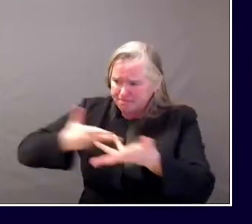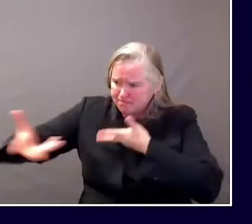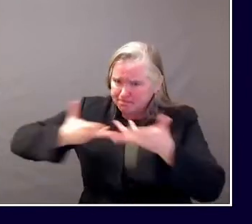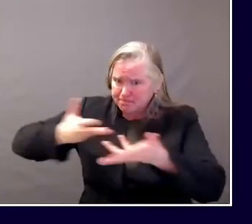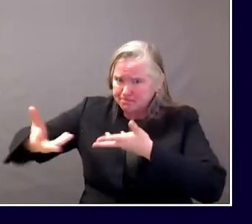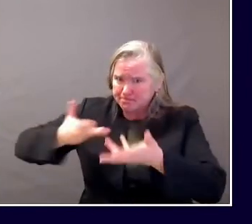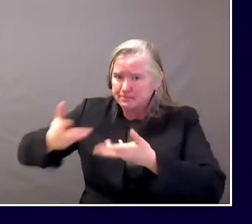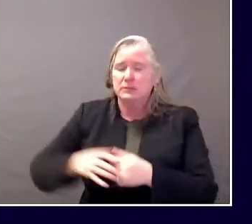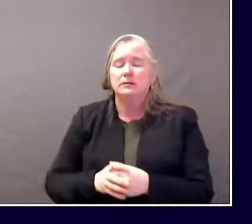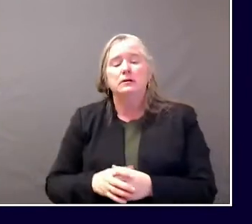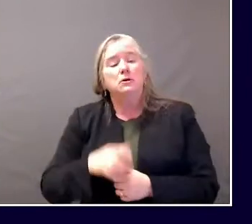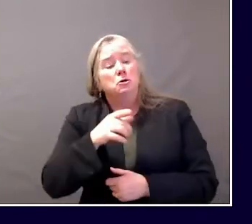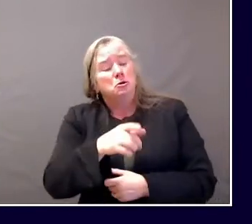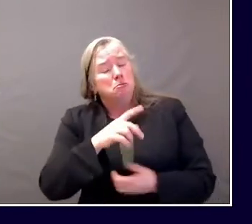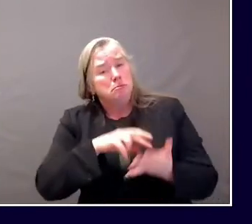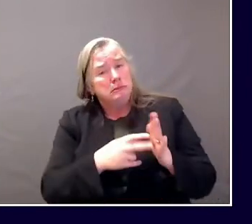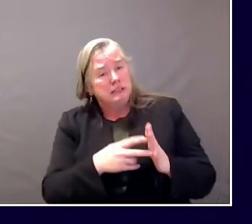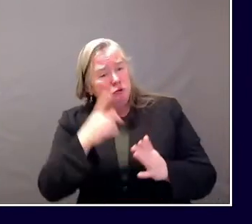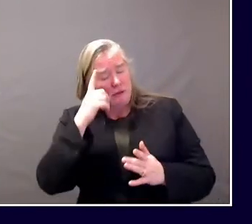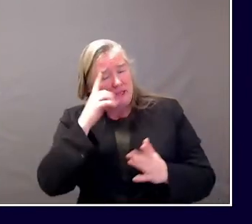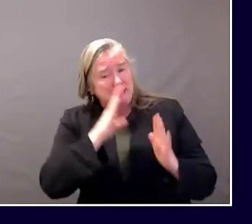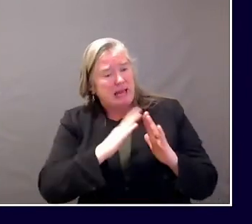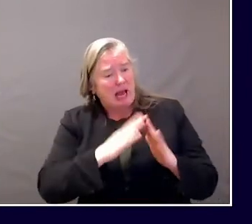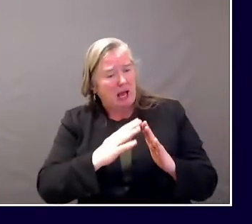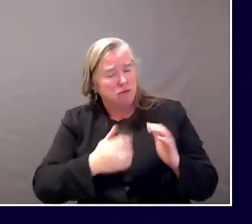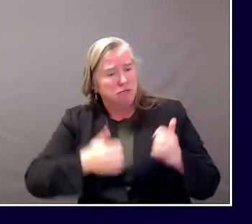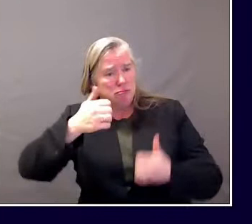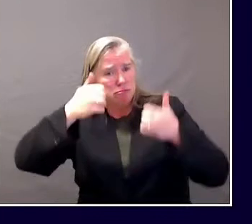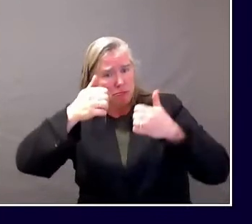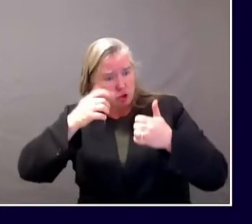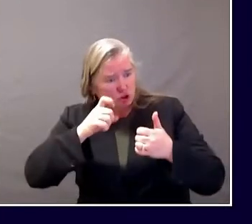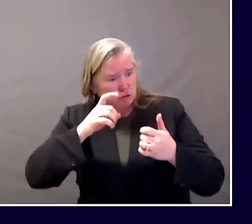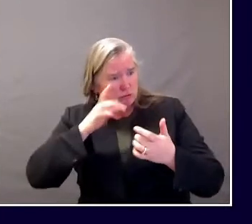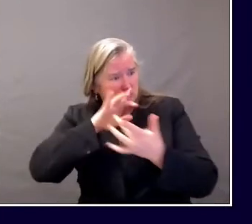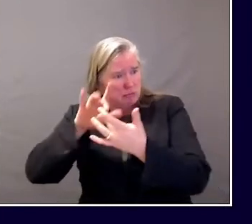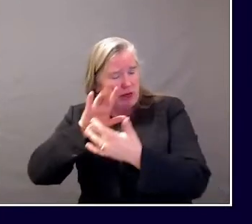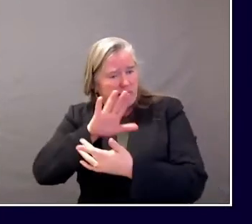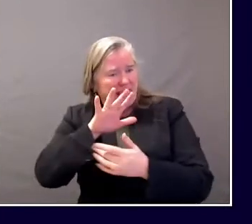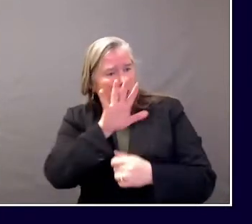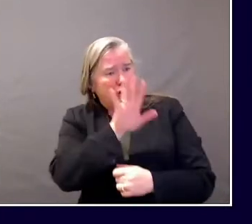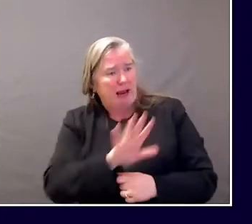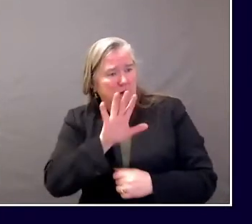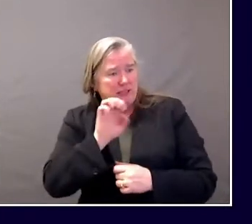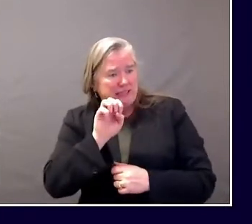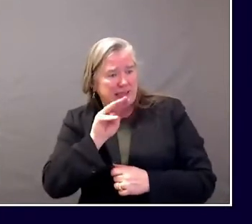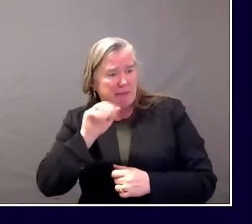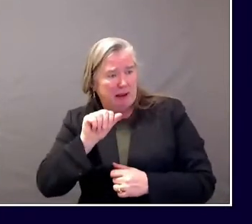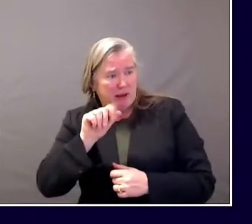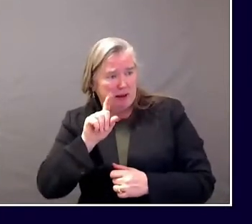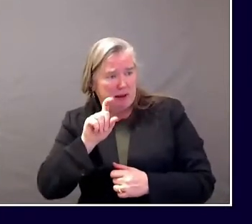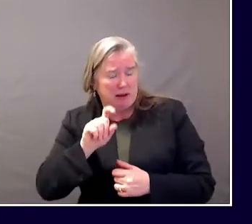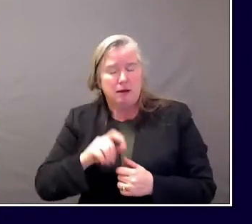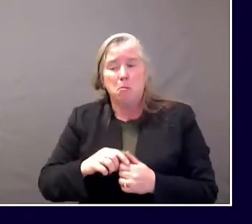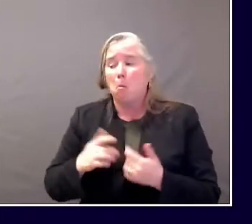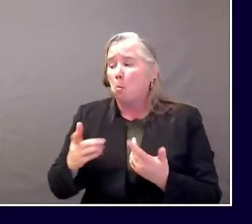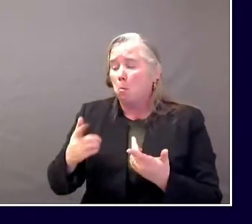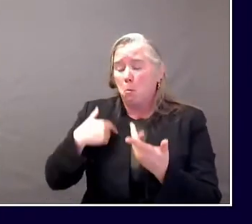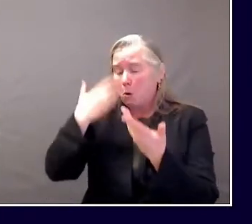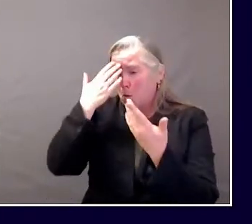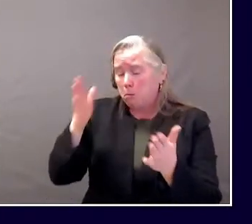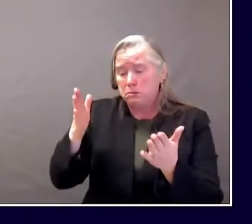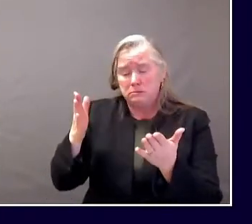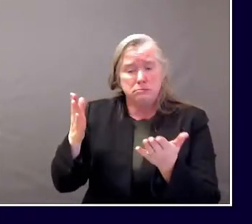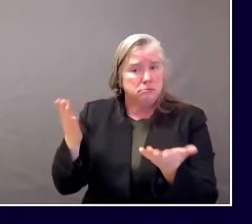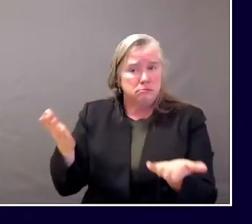for these conversations, or are you also open to direct municipal to state dialogue? We're open to both, but